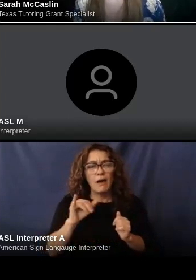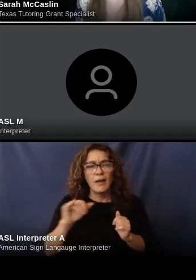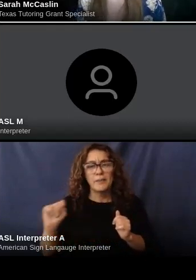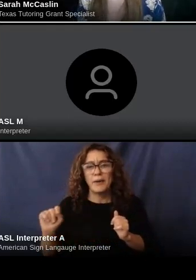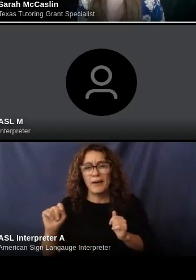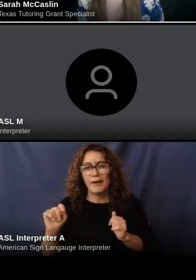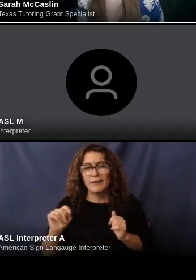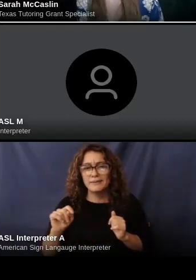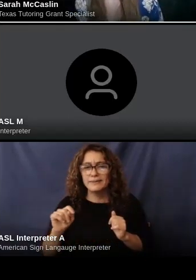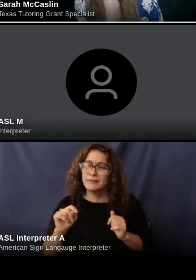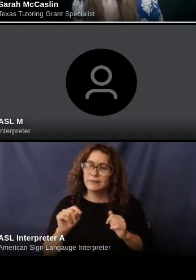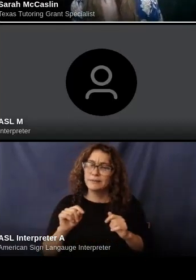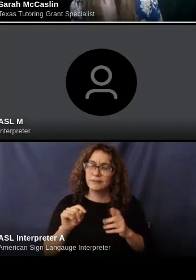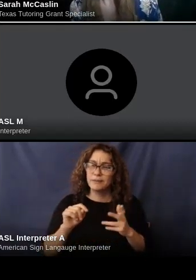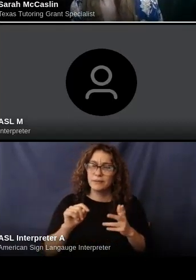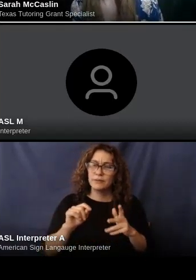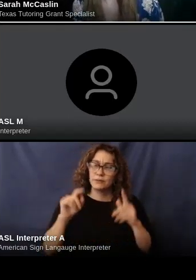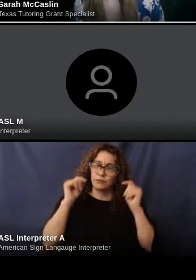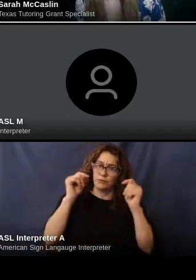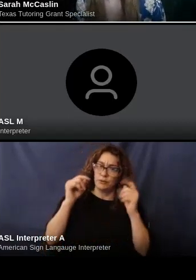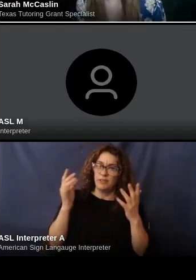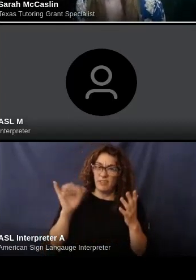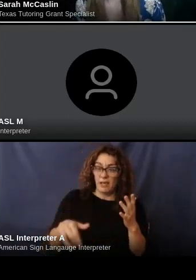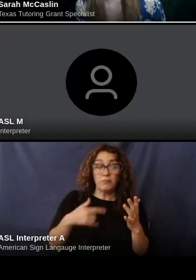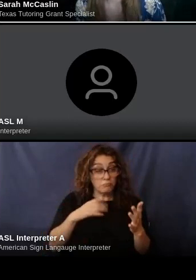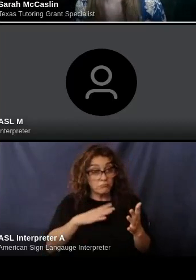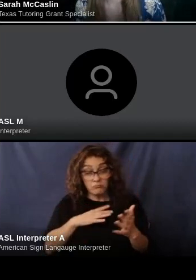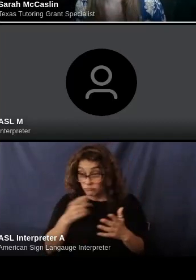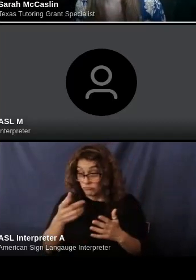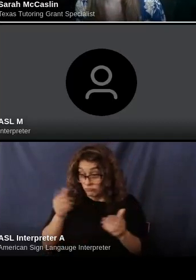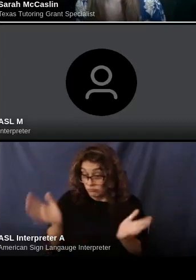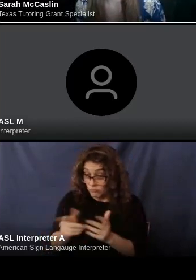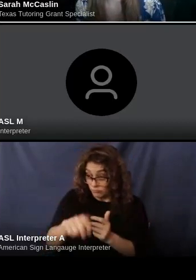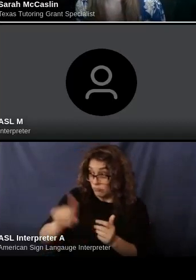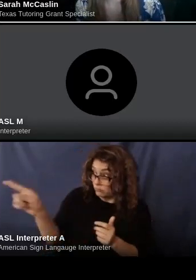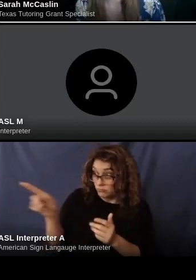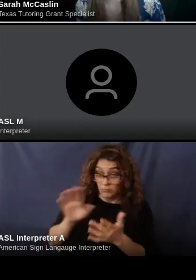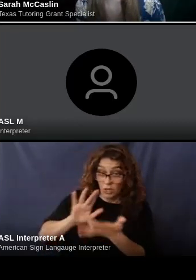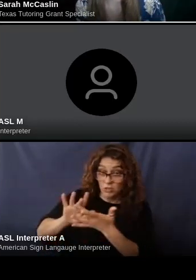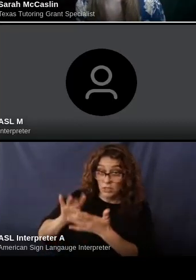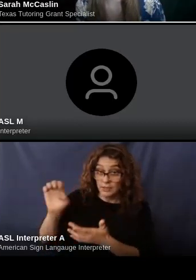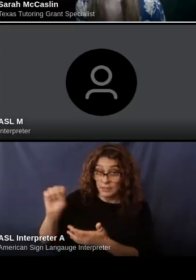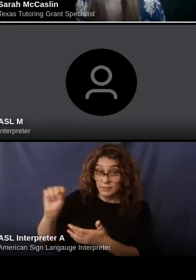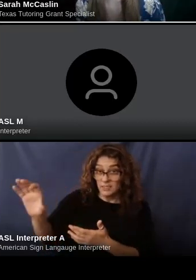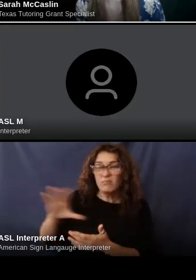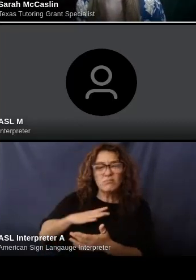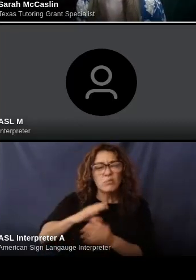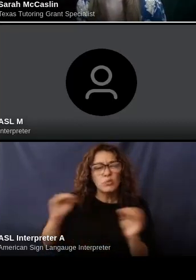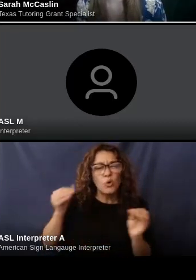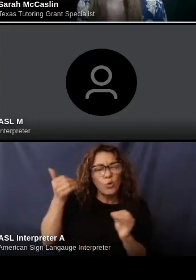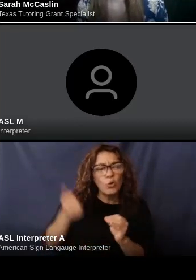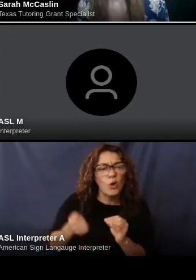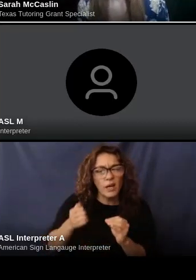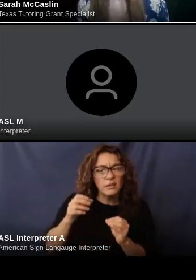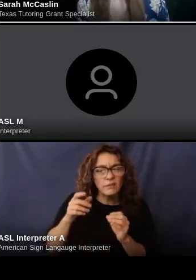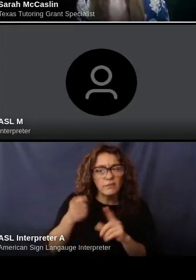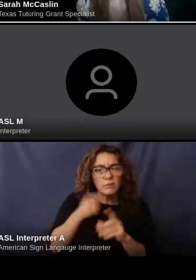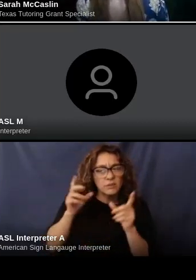also to talk to their ESCs, even if they don't have that direct grant, Decision 6